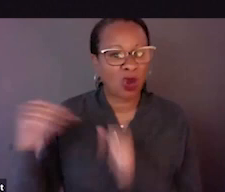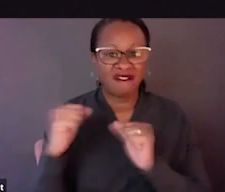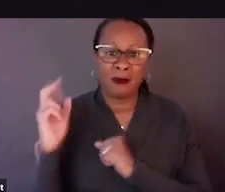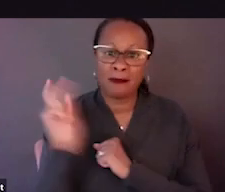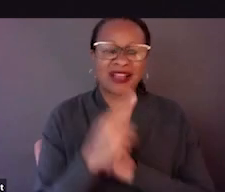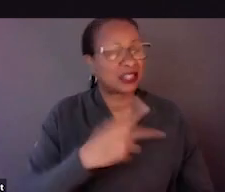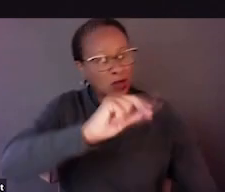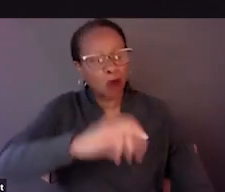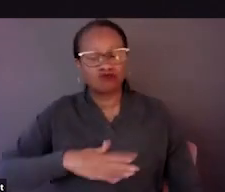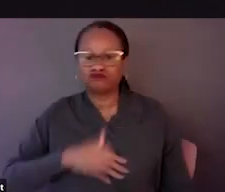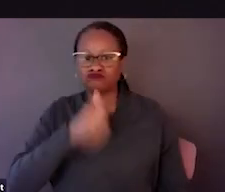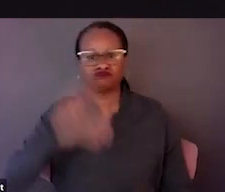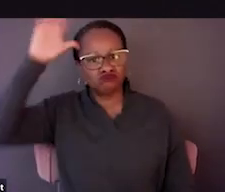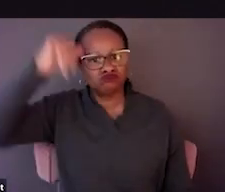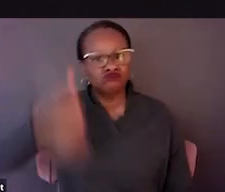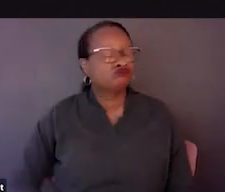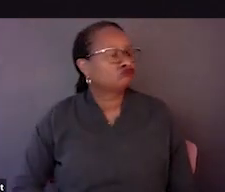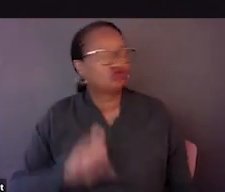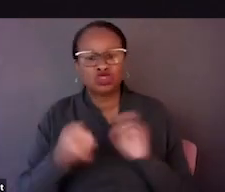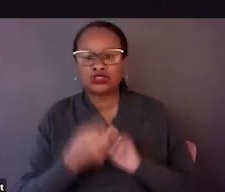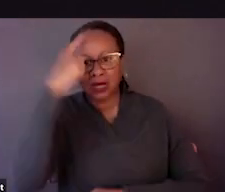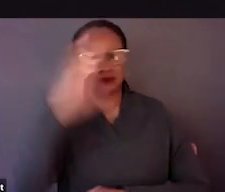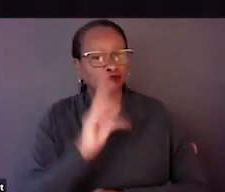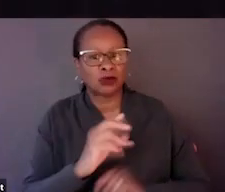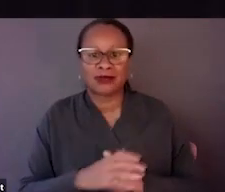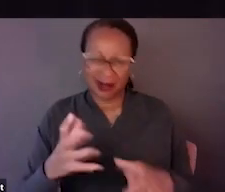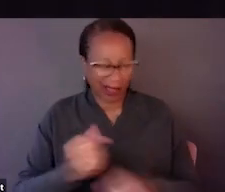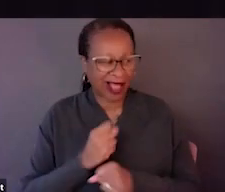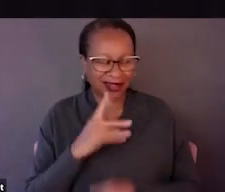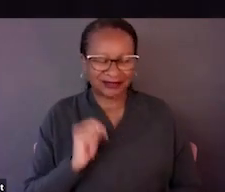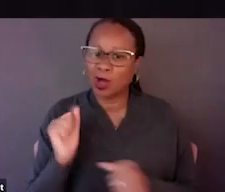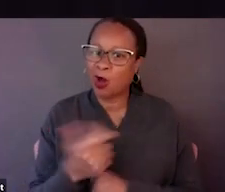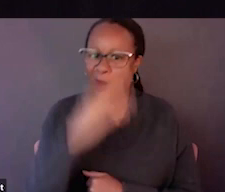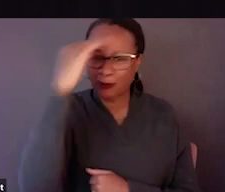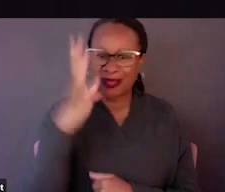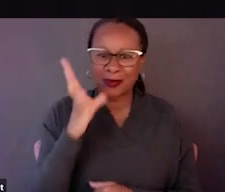said, nope, I'm not budging, and I got my way. Well,